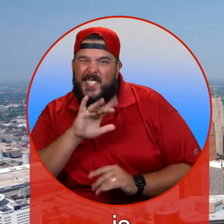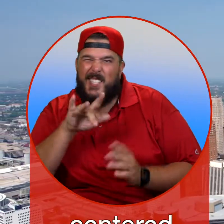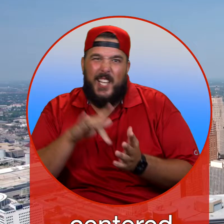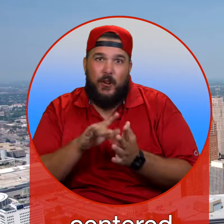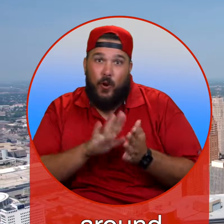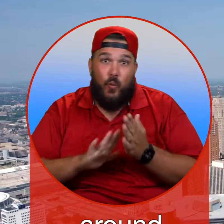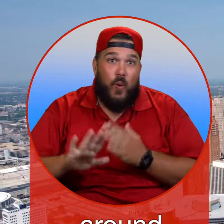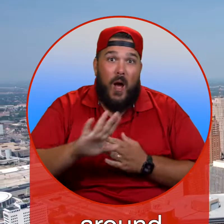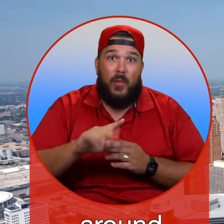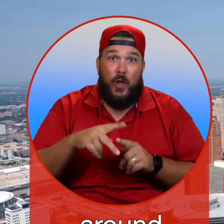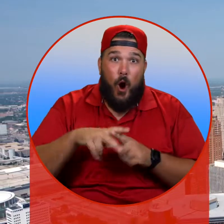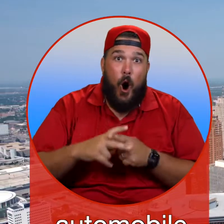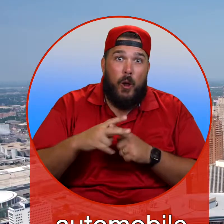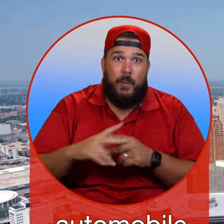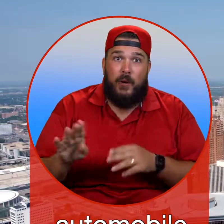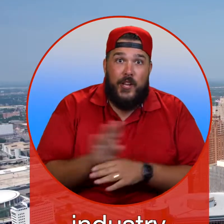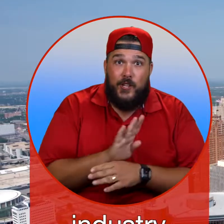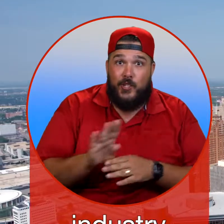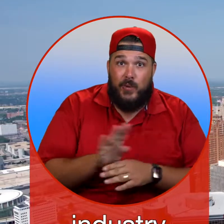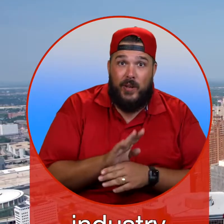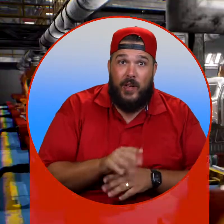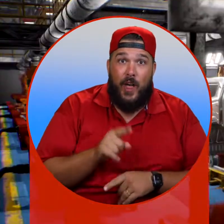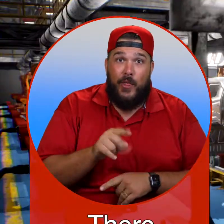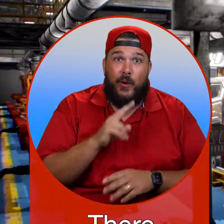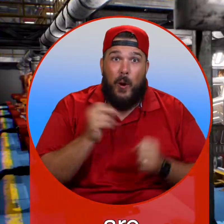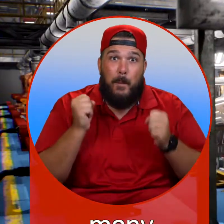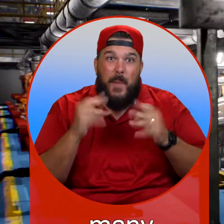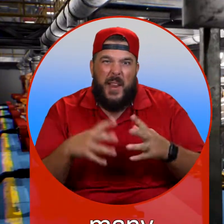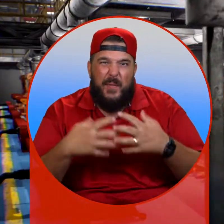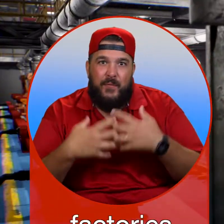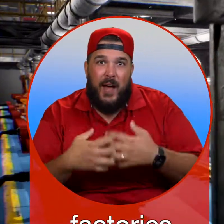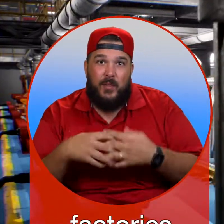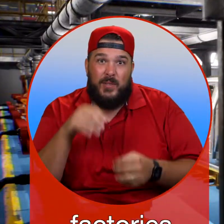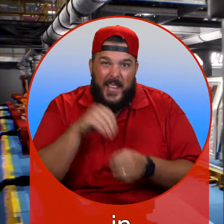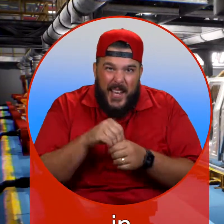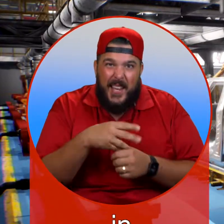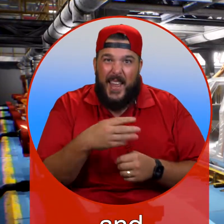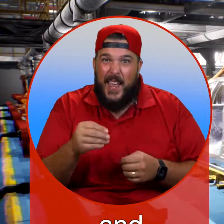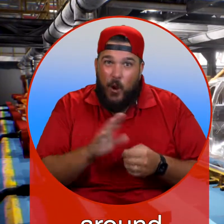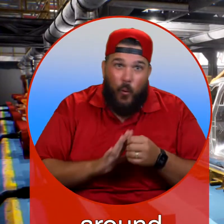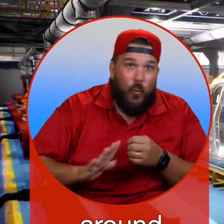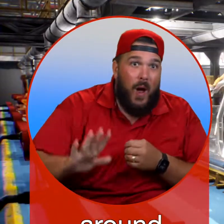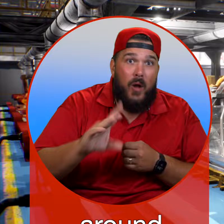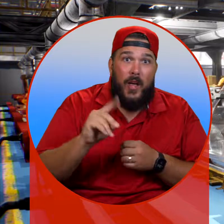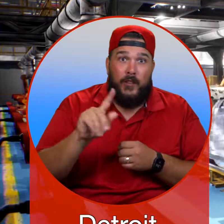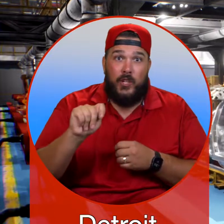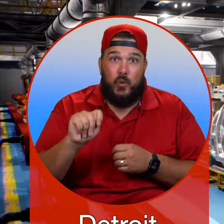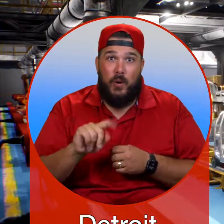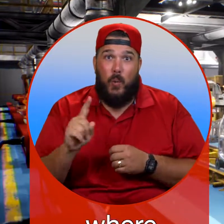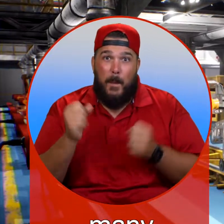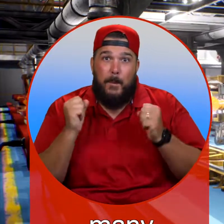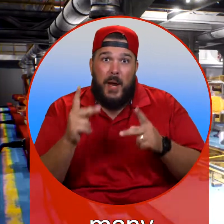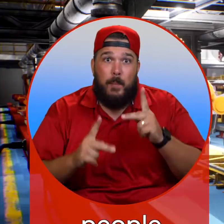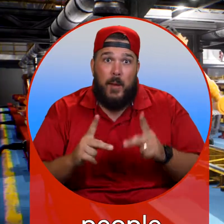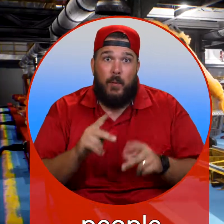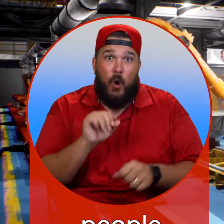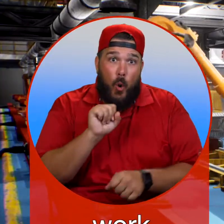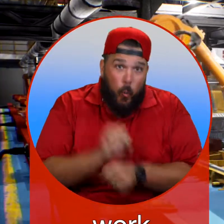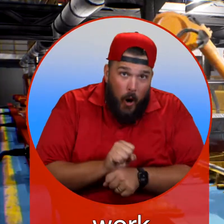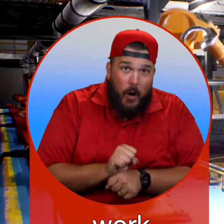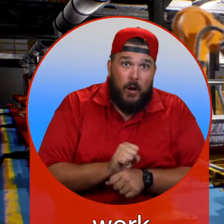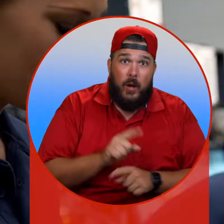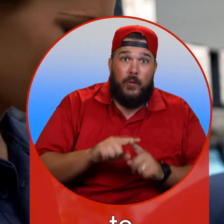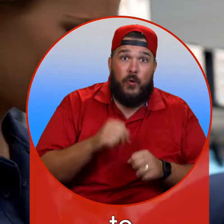Michigan is centered around the automobile industry. There are many factories in and around Detroit where many